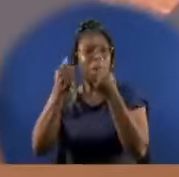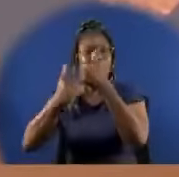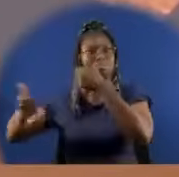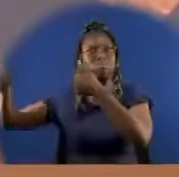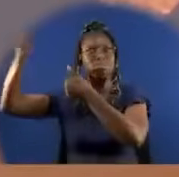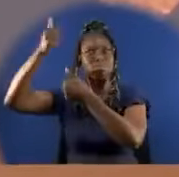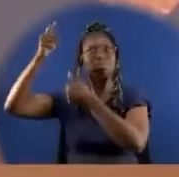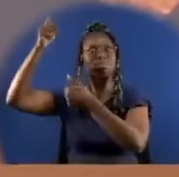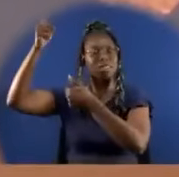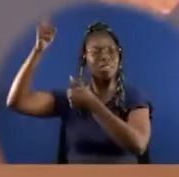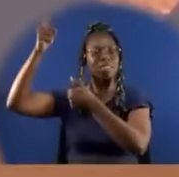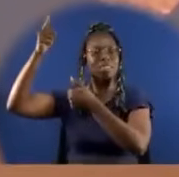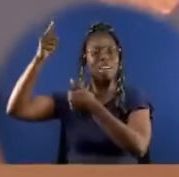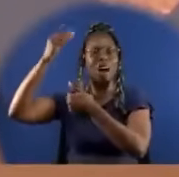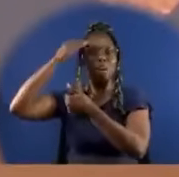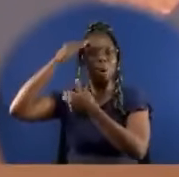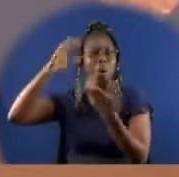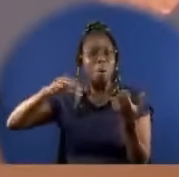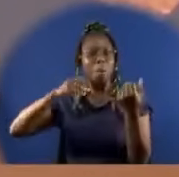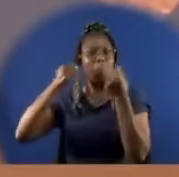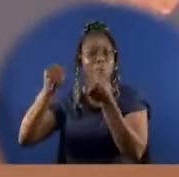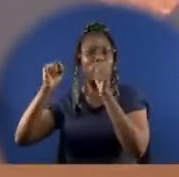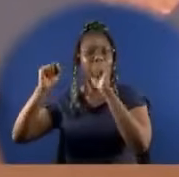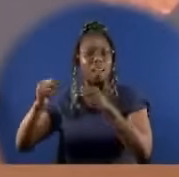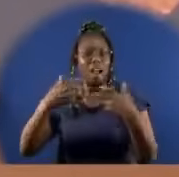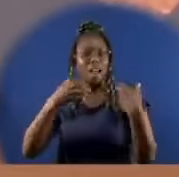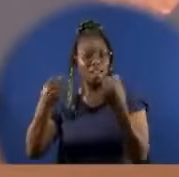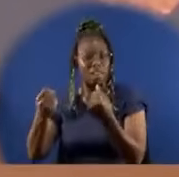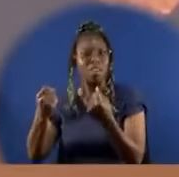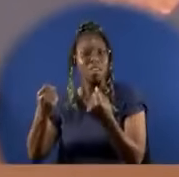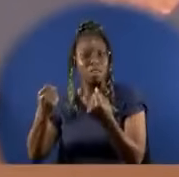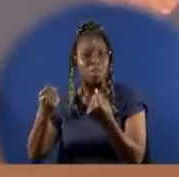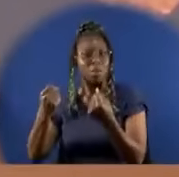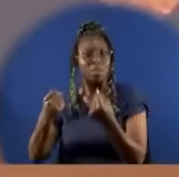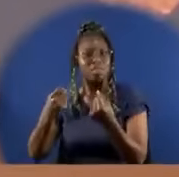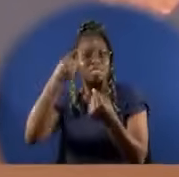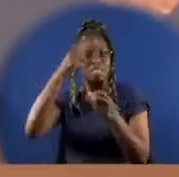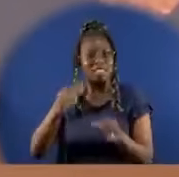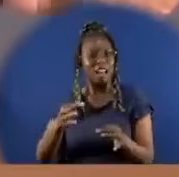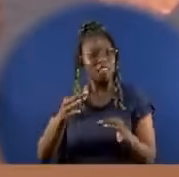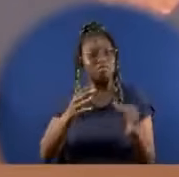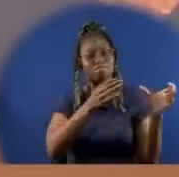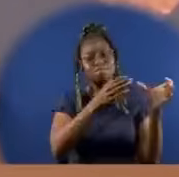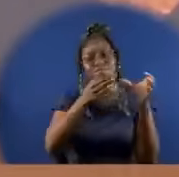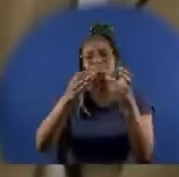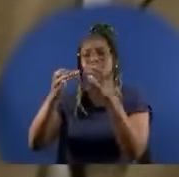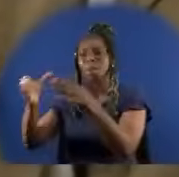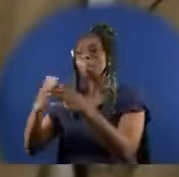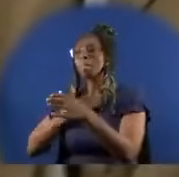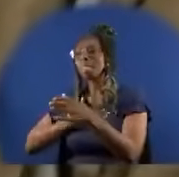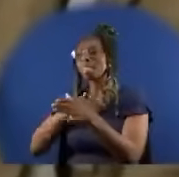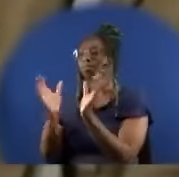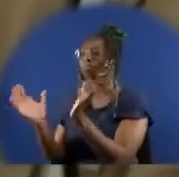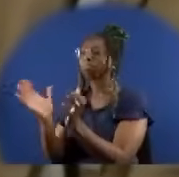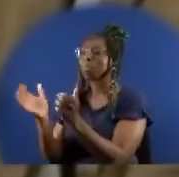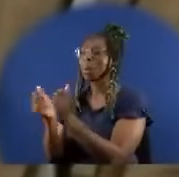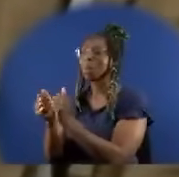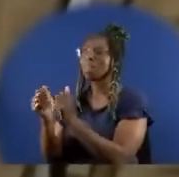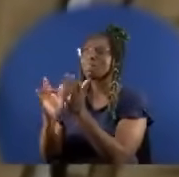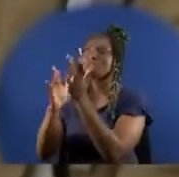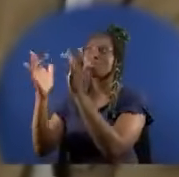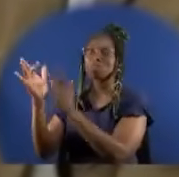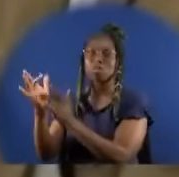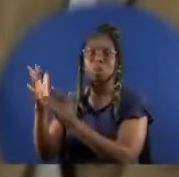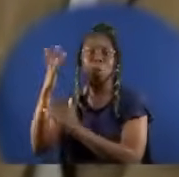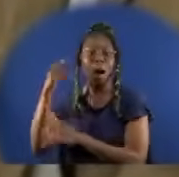go get Jesus to come back to his house to heal his servant. I like it. And I want to submit today